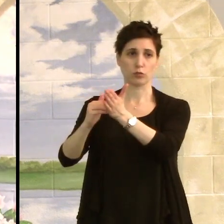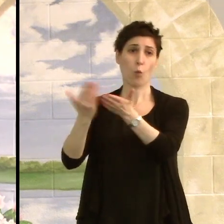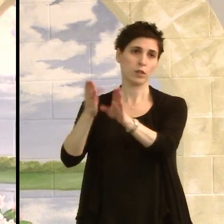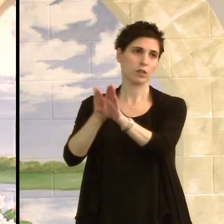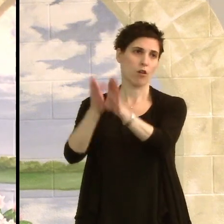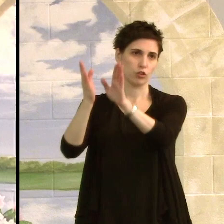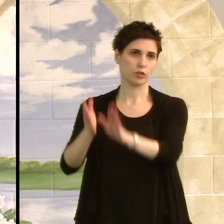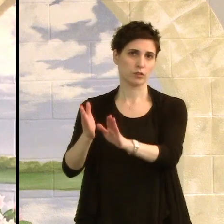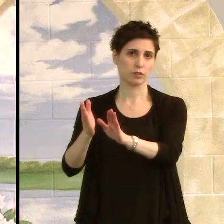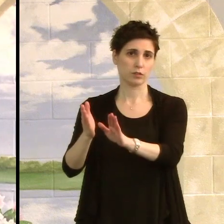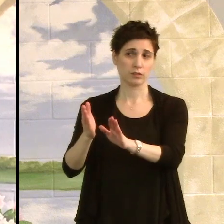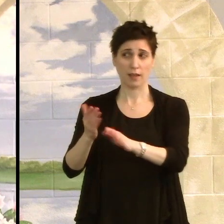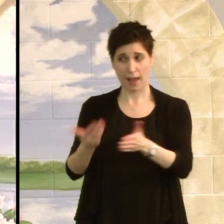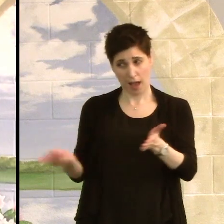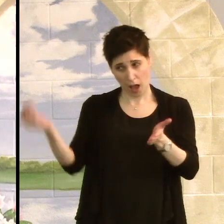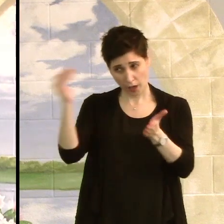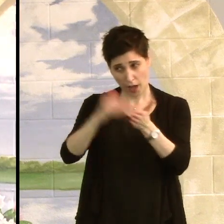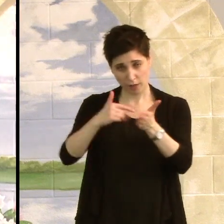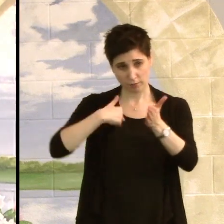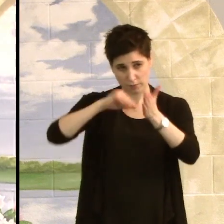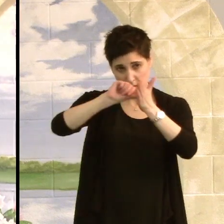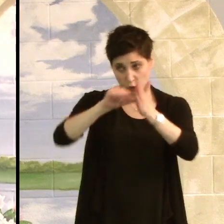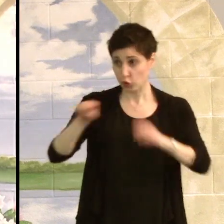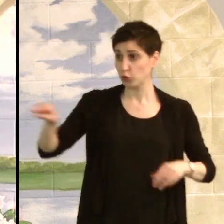Self-diagnosis, again, is not a good idea.